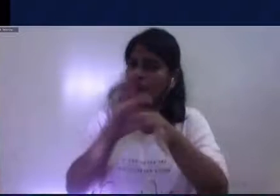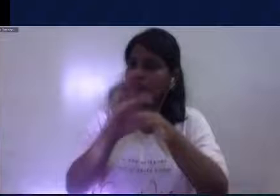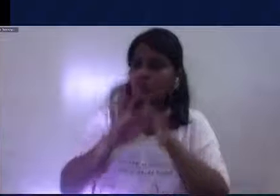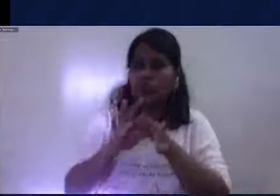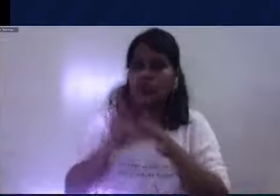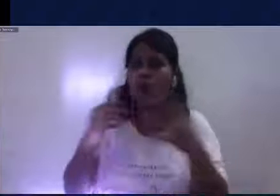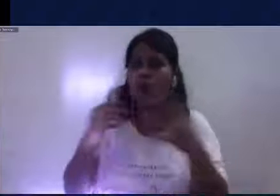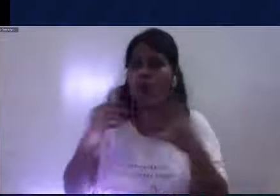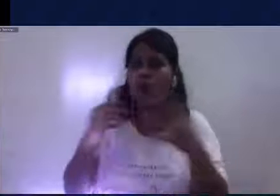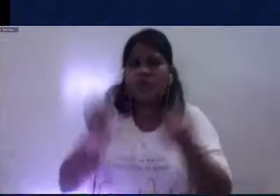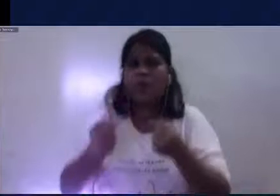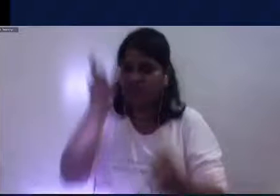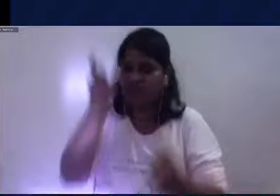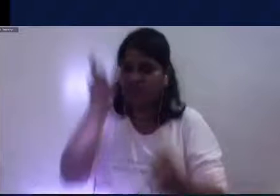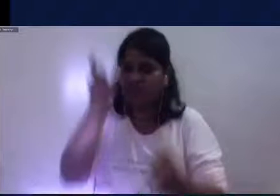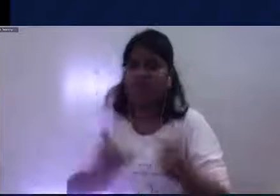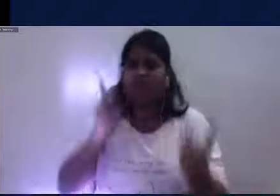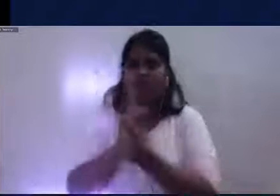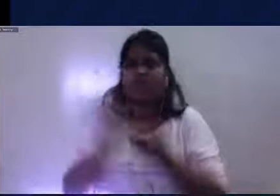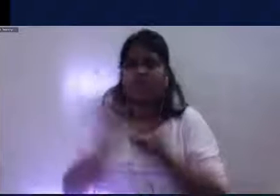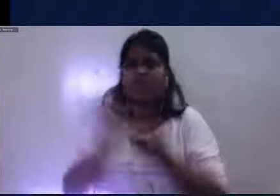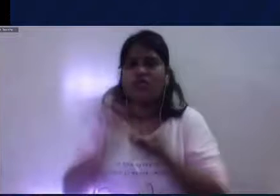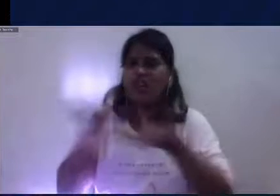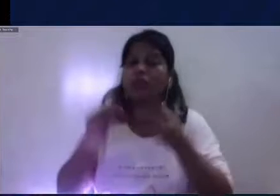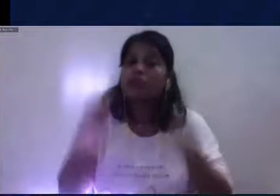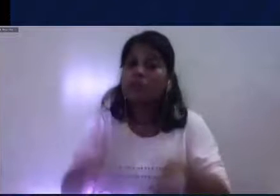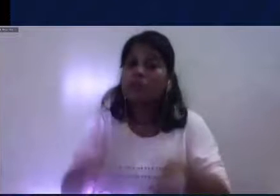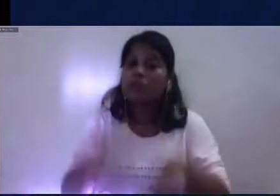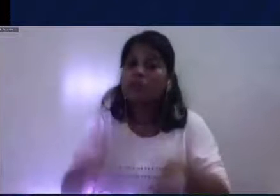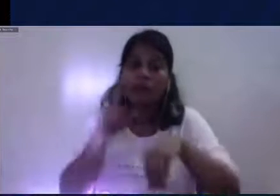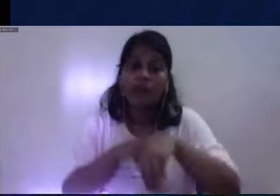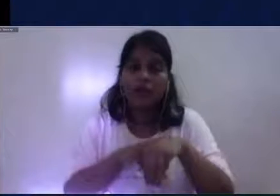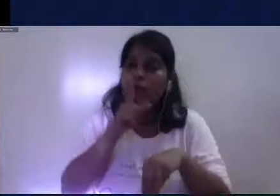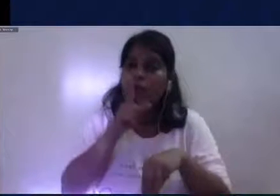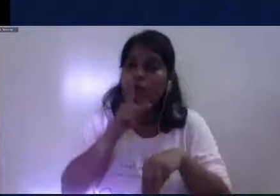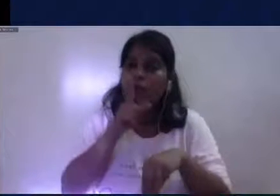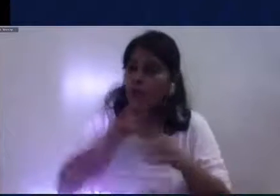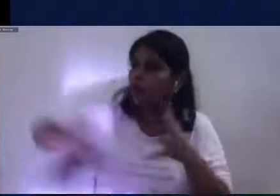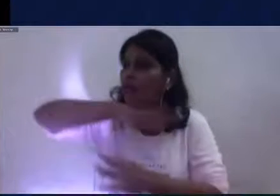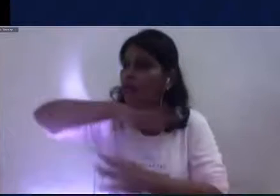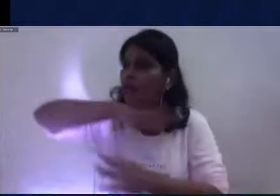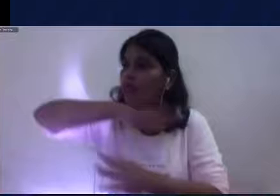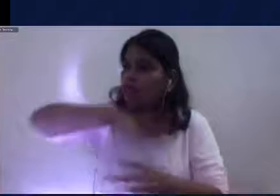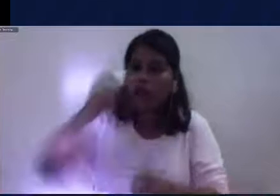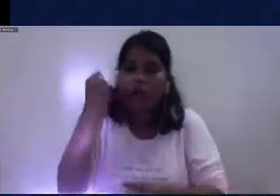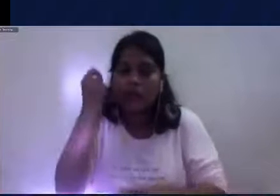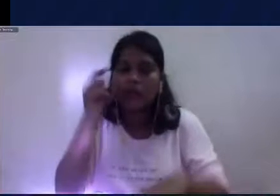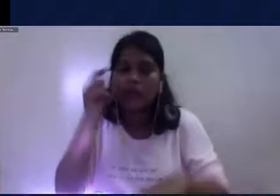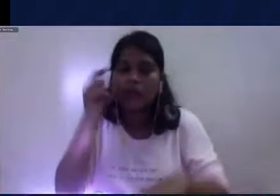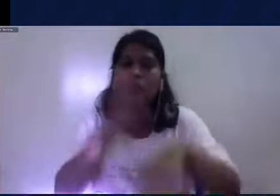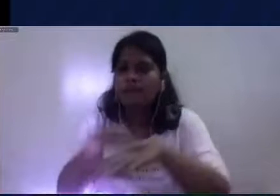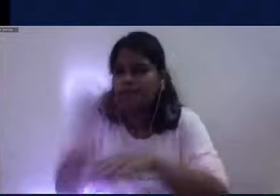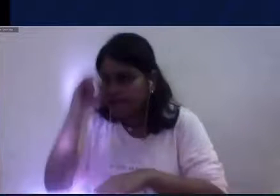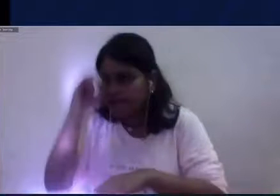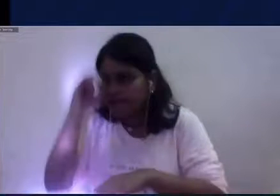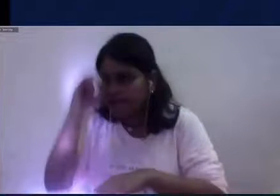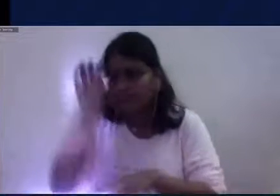just talk to customers. Spend time in their real settings, understanding the various touch points, decision